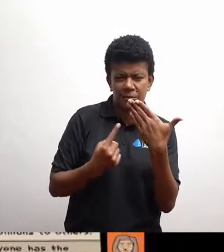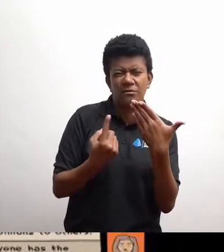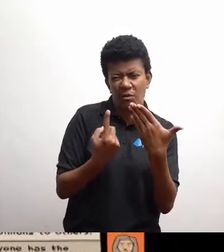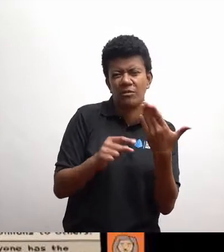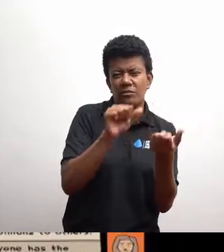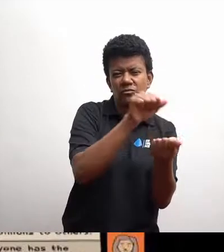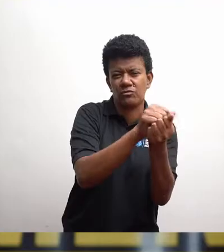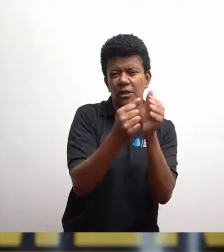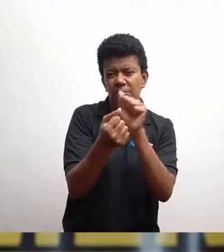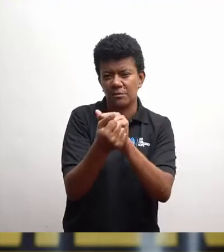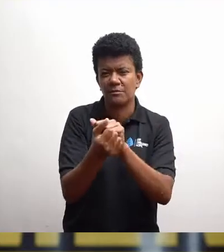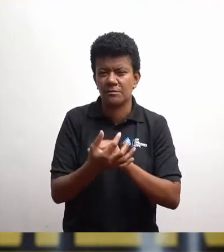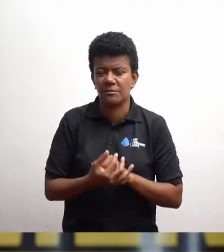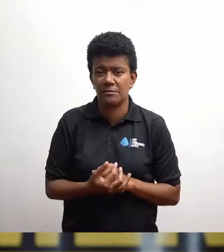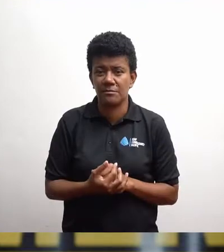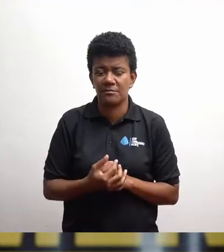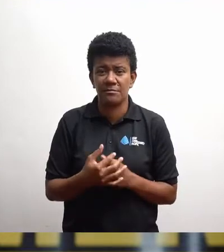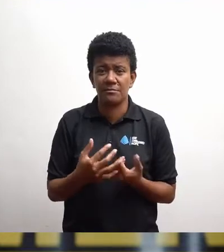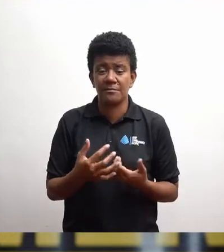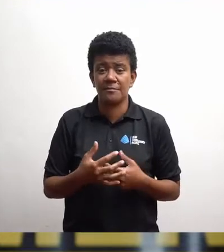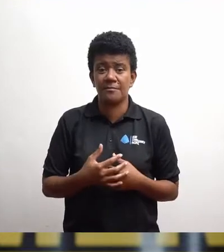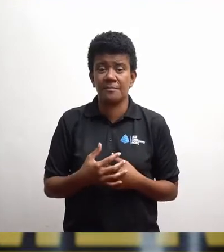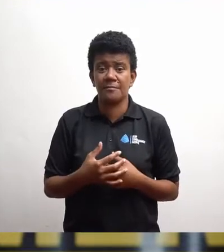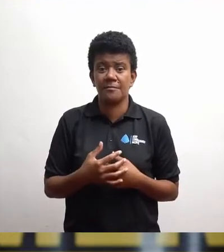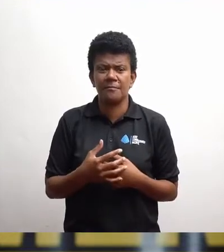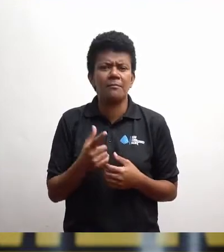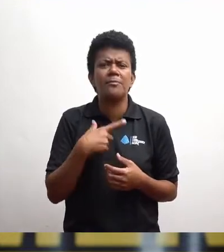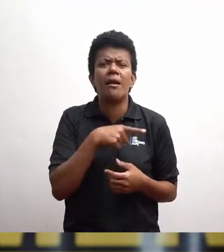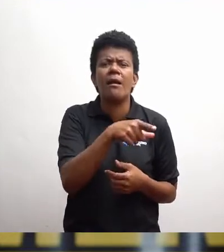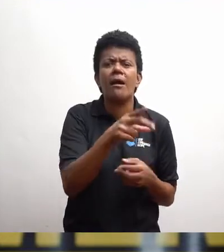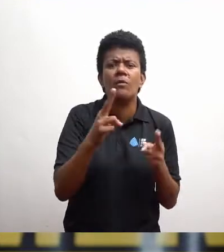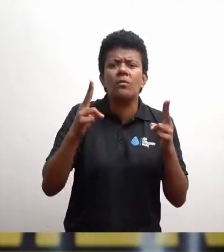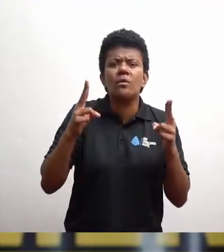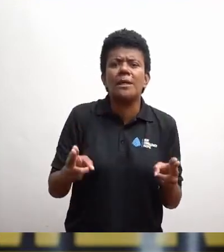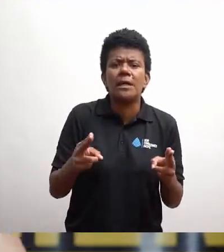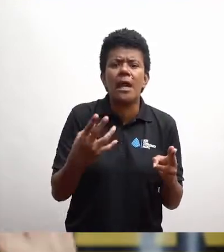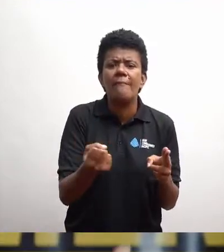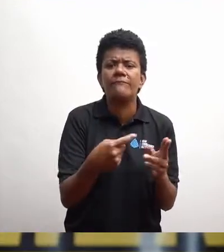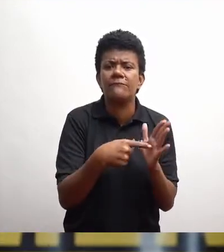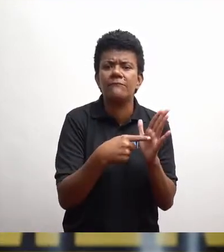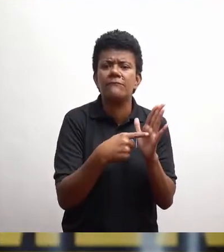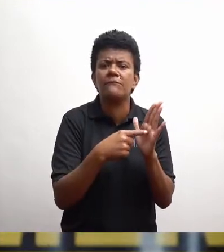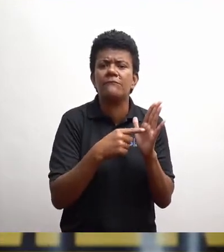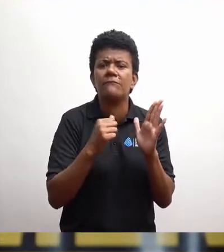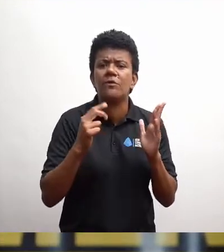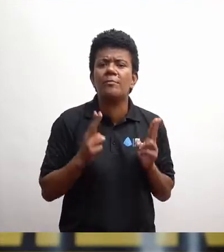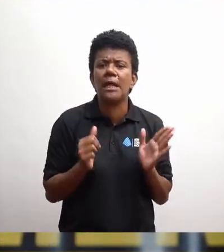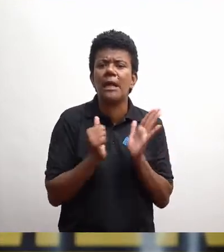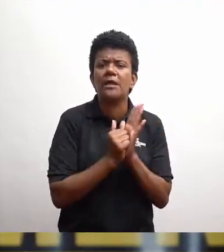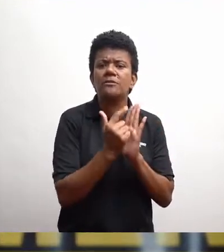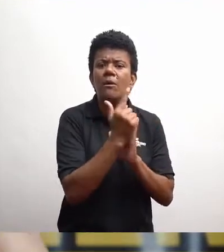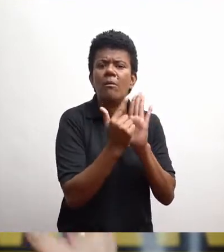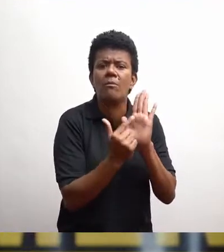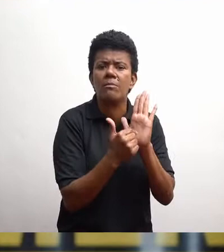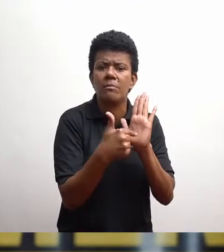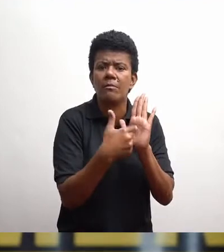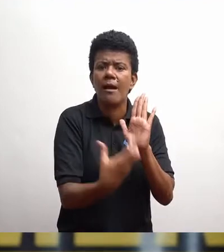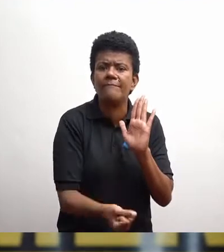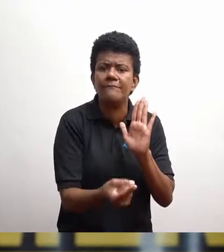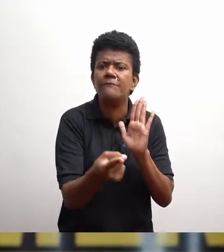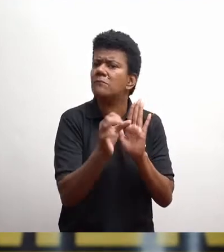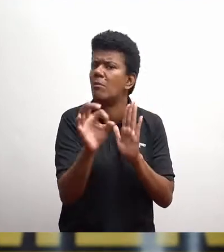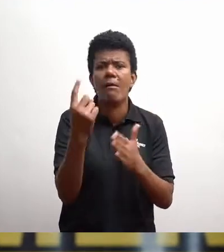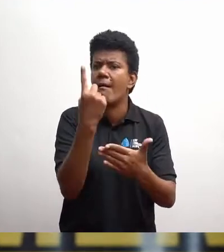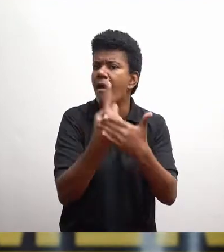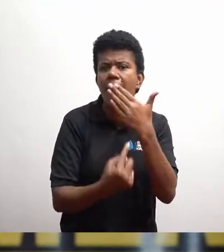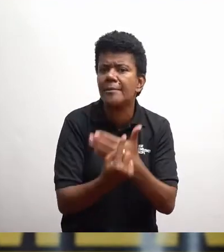why we do that is human rights law didn't just come about magically that, you know, everybody just decided